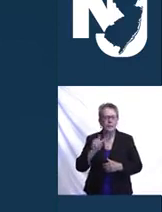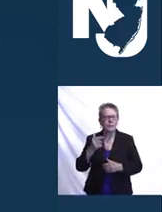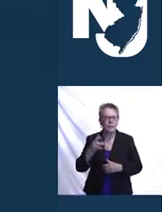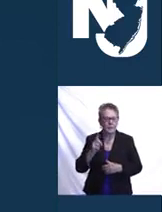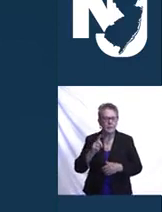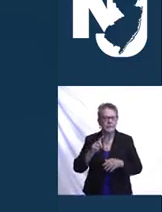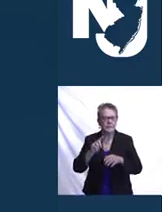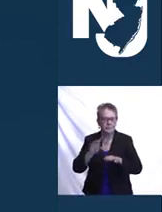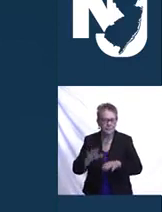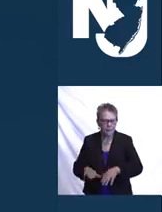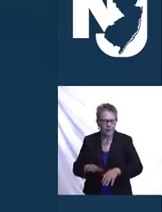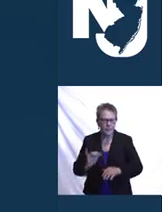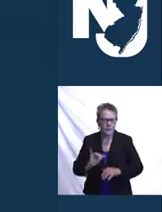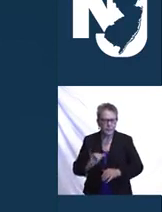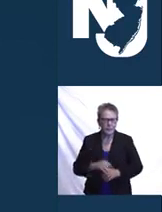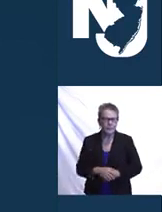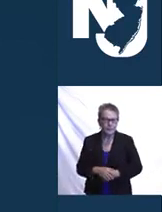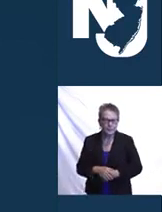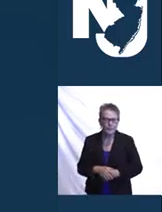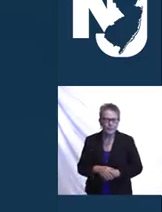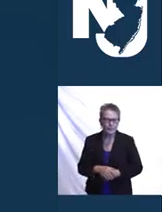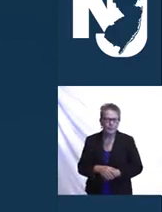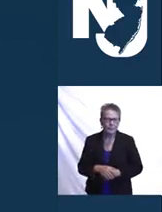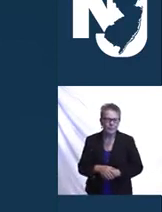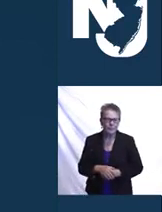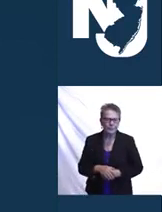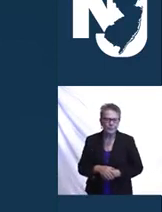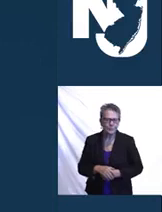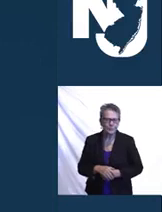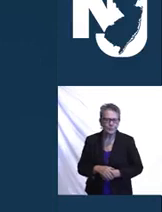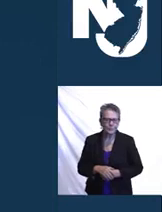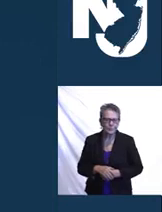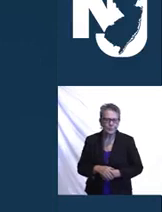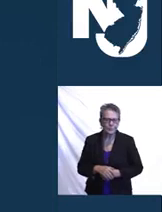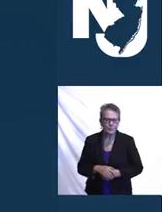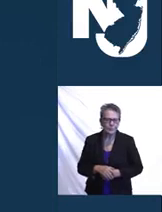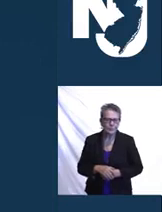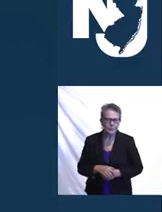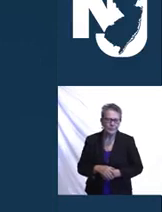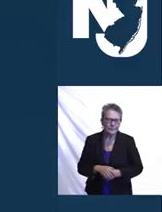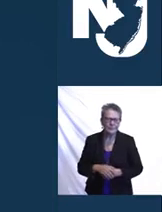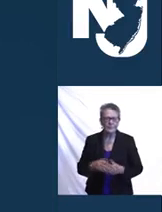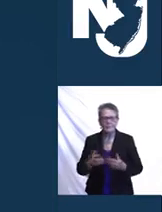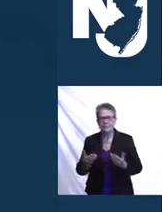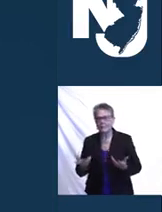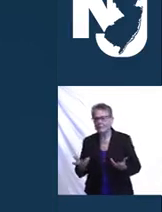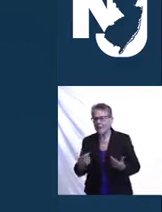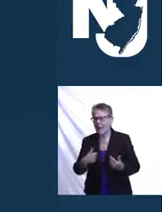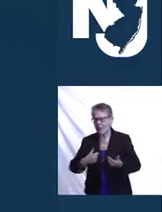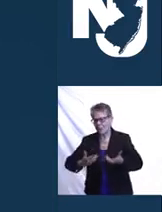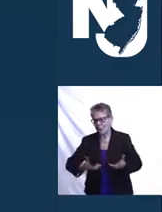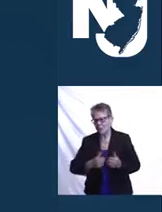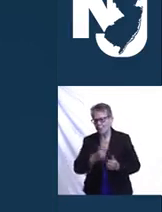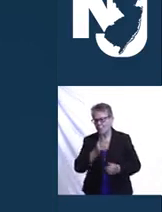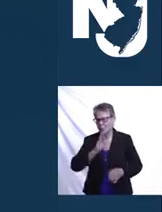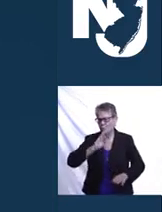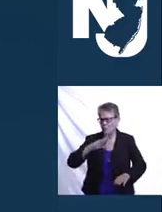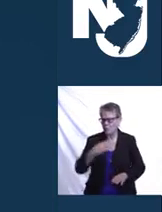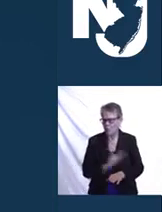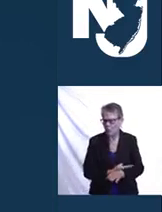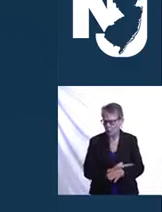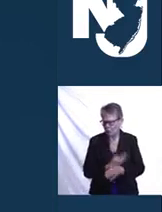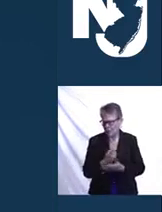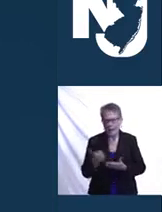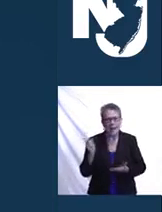and great-grandson, Jack Irving. I had the great honor of speaking with Leah and Lois last week, and they wanted me to